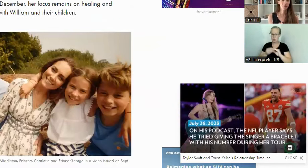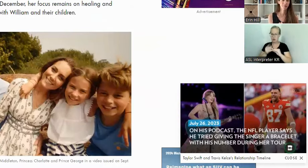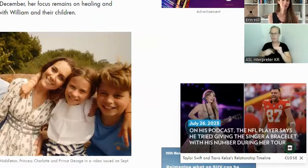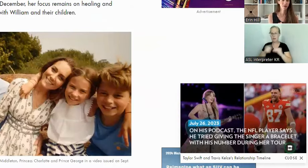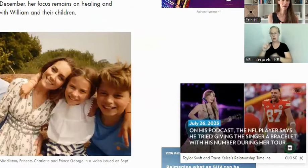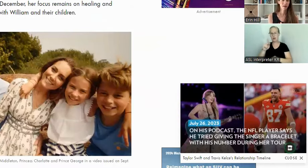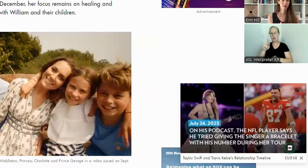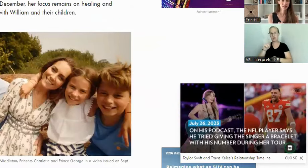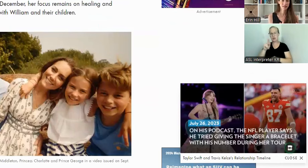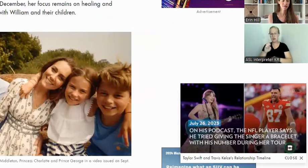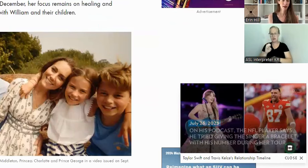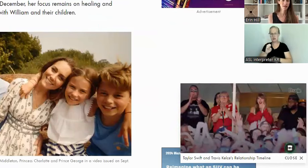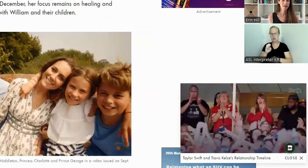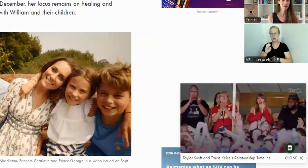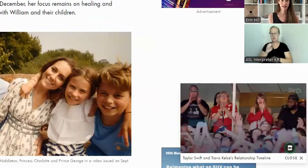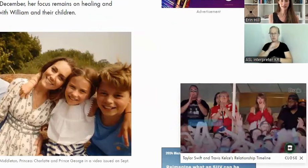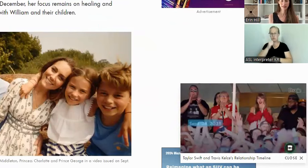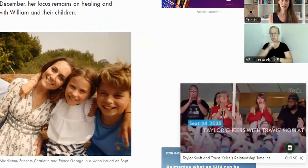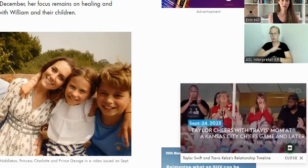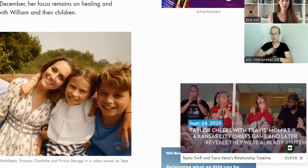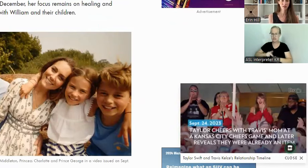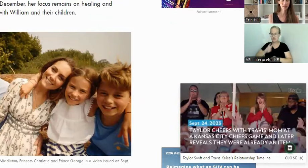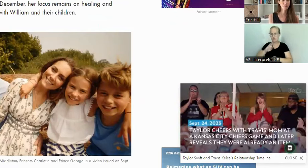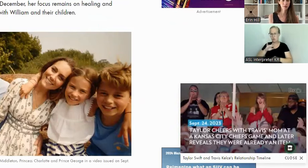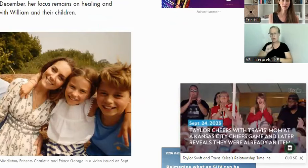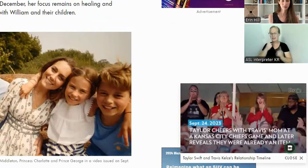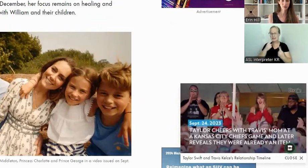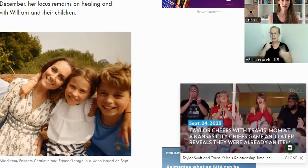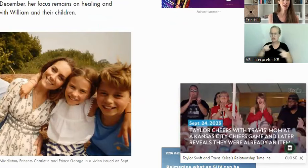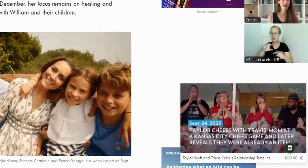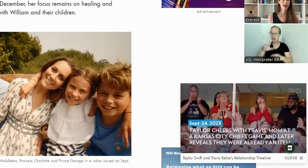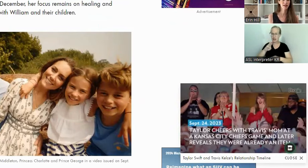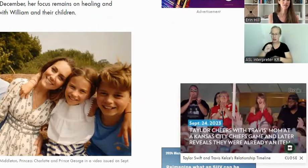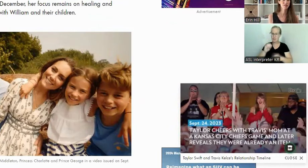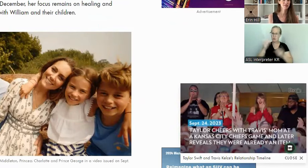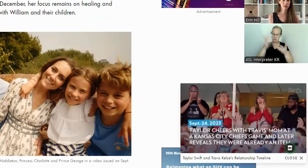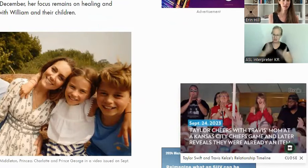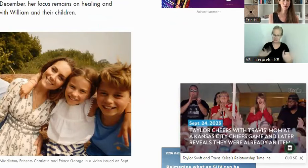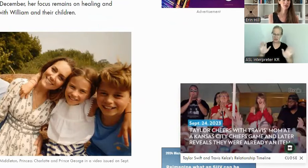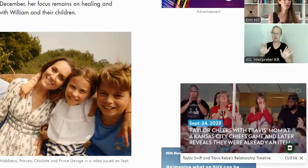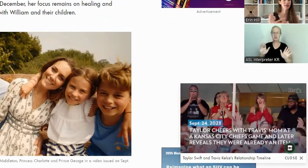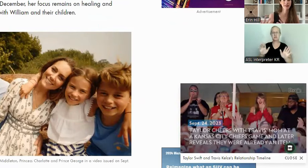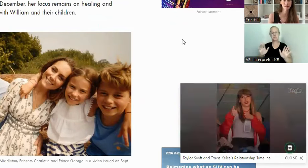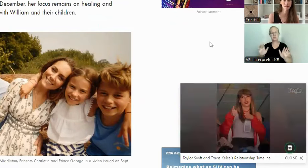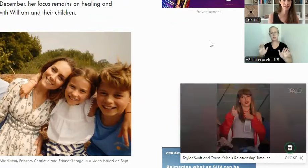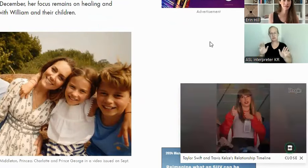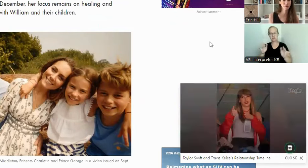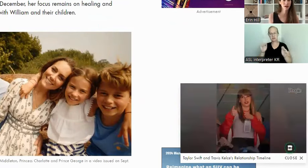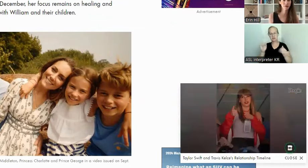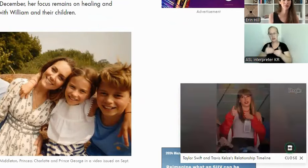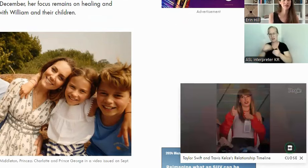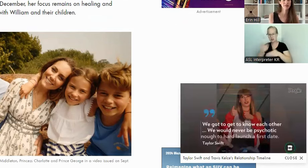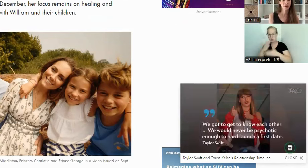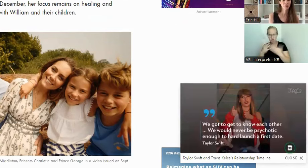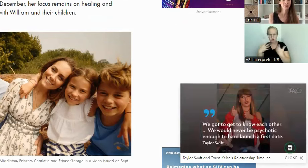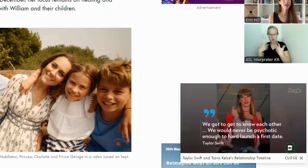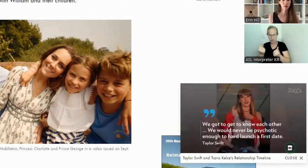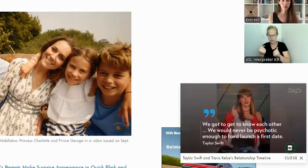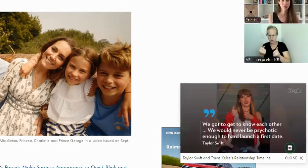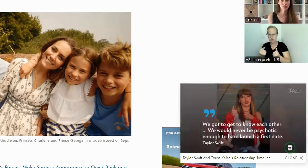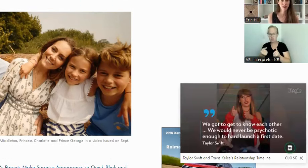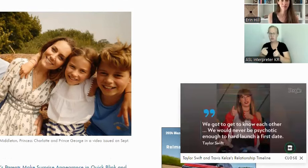um, the princess of Wales announcing that her chemo is over and she's finished chemo. She's moving into the next phase of recovery. was